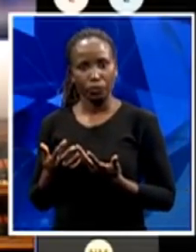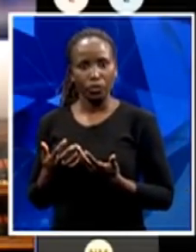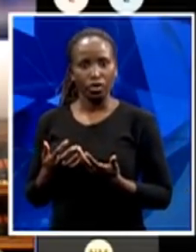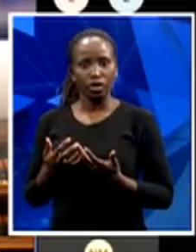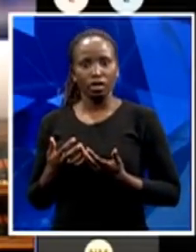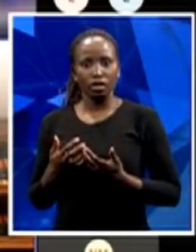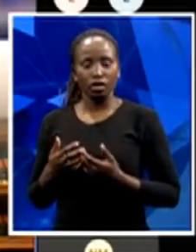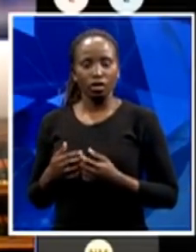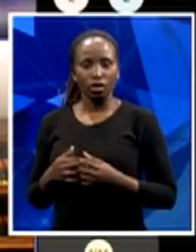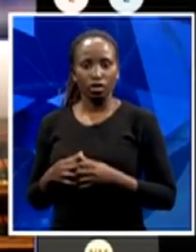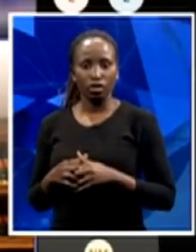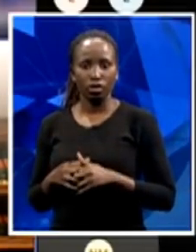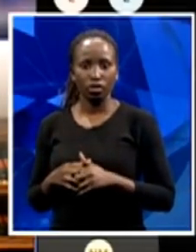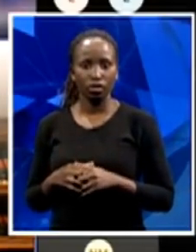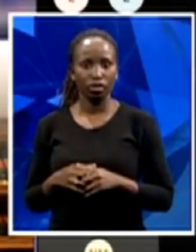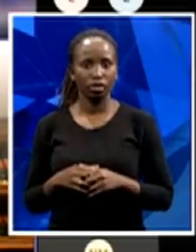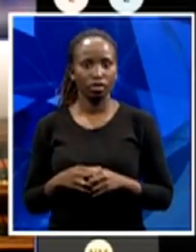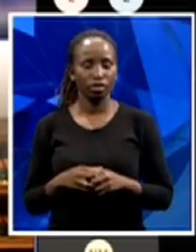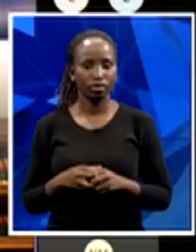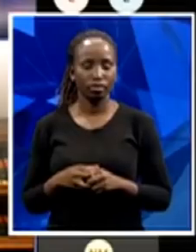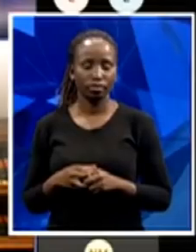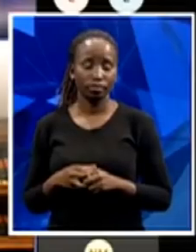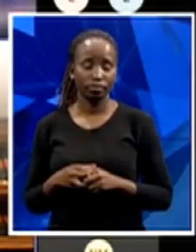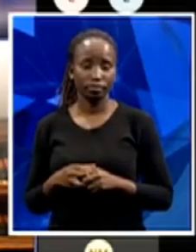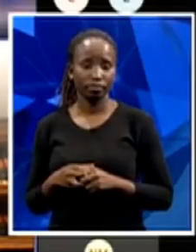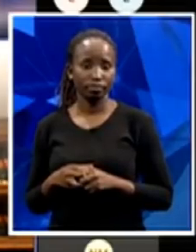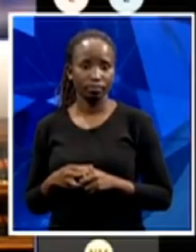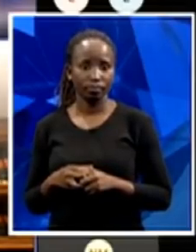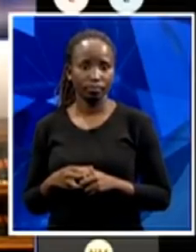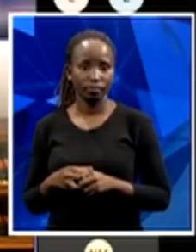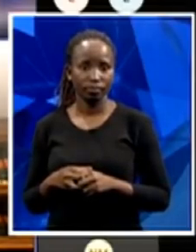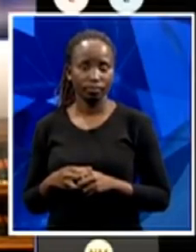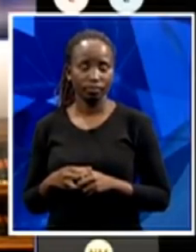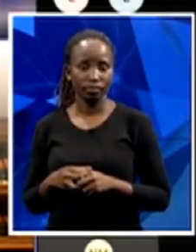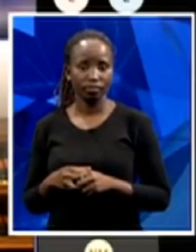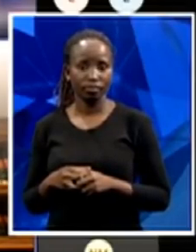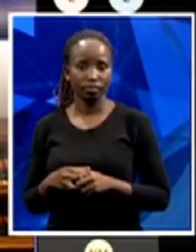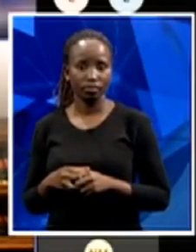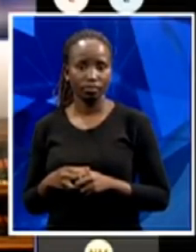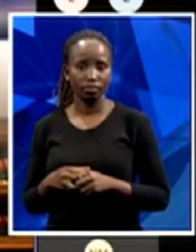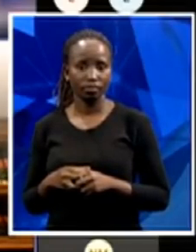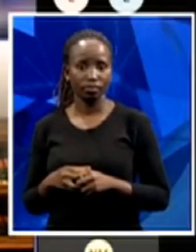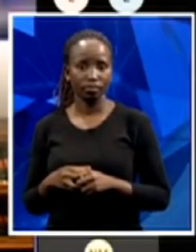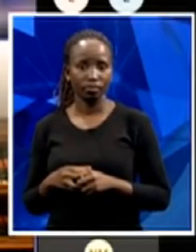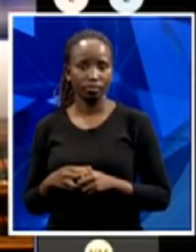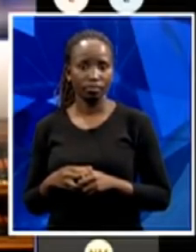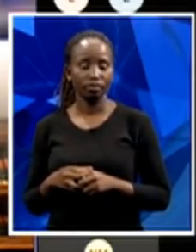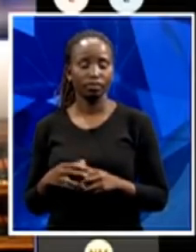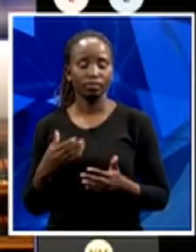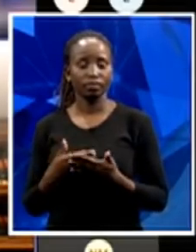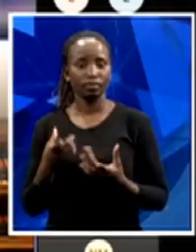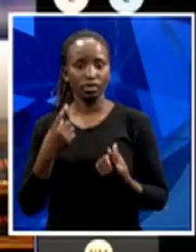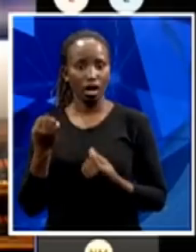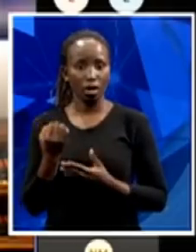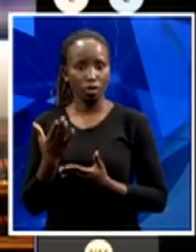While it is trite that Rule 12, which deals with interventions, provides that an application for intervention may be brought at any time,